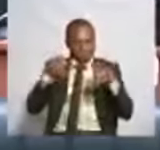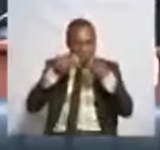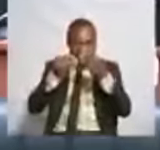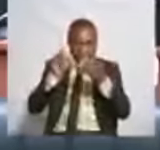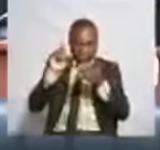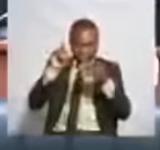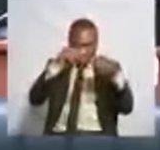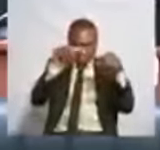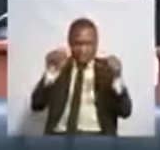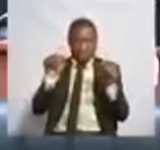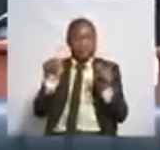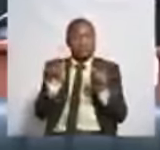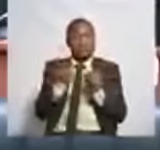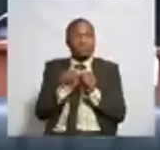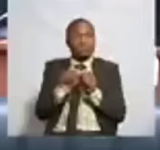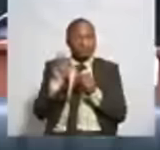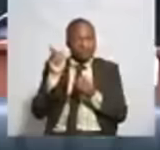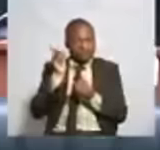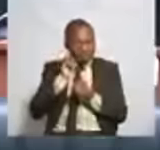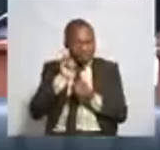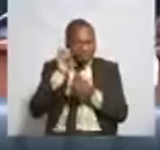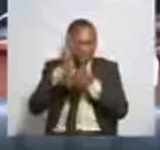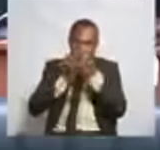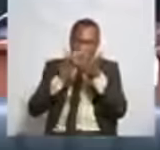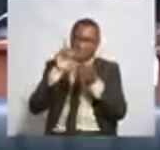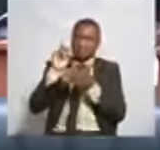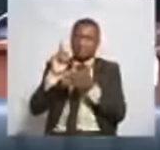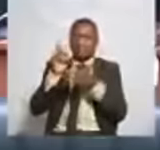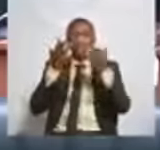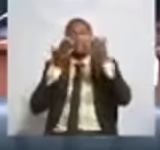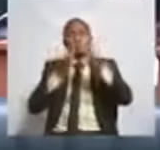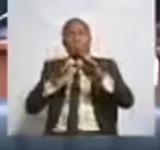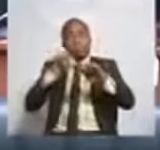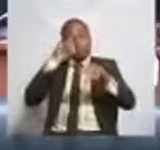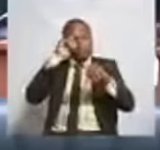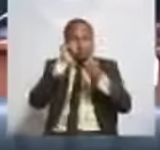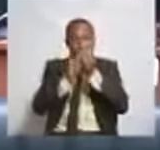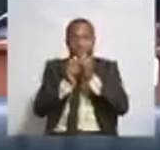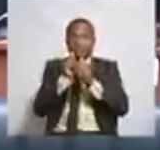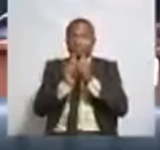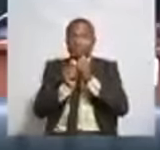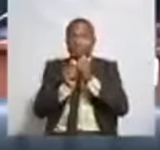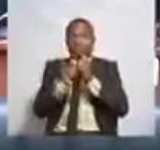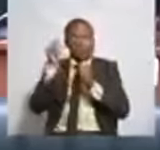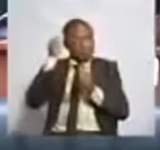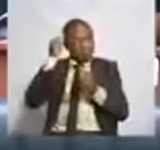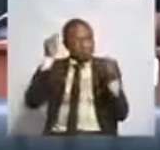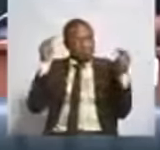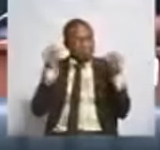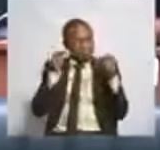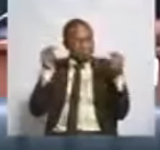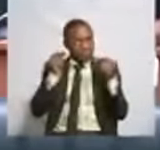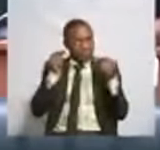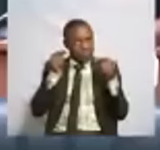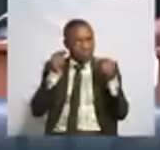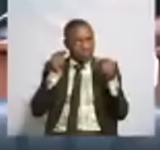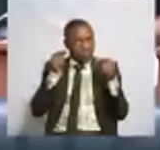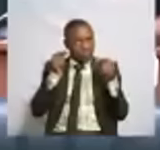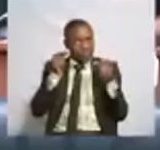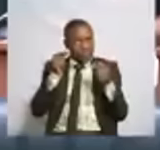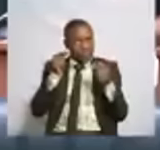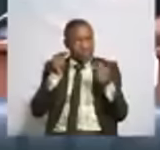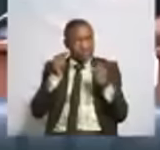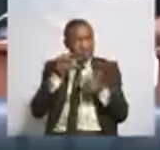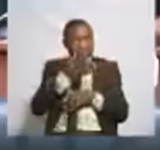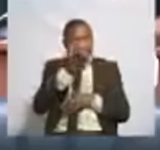one area where you have heard of someone who has died because they have a slight headache. That's where there